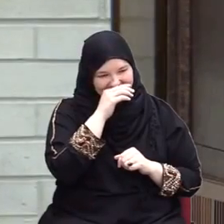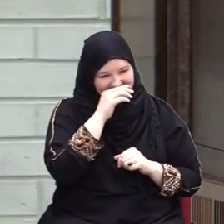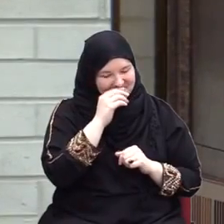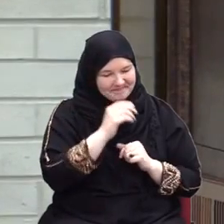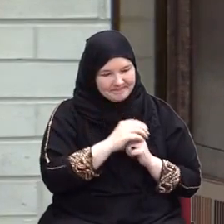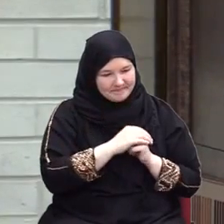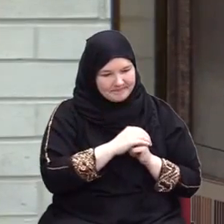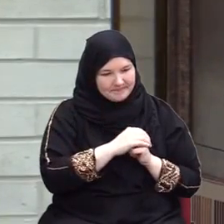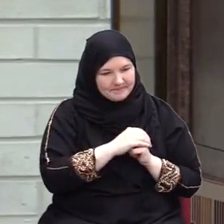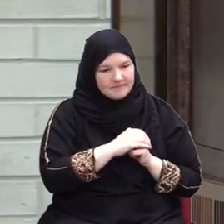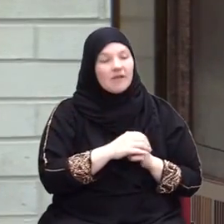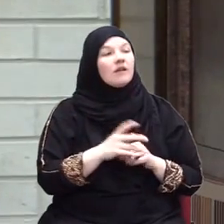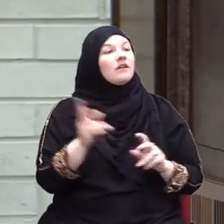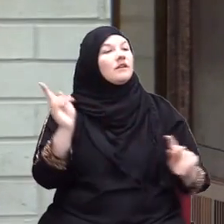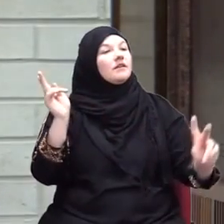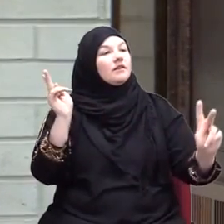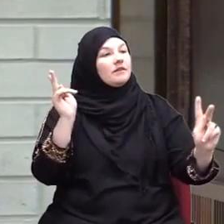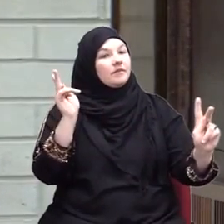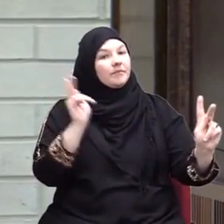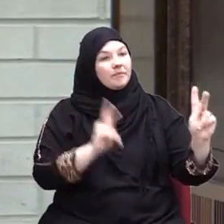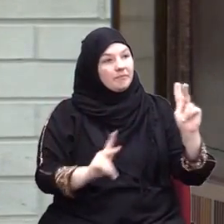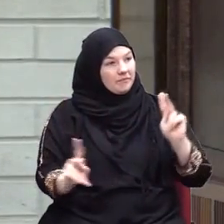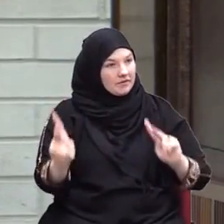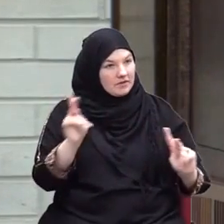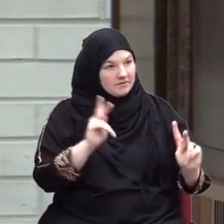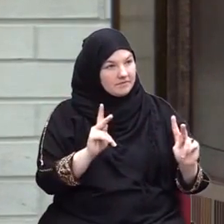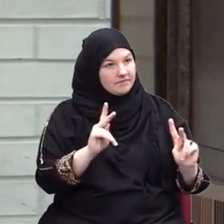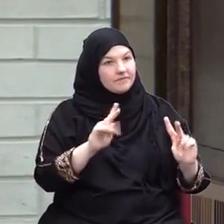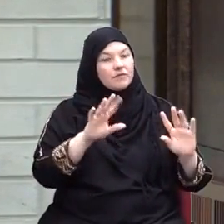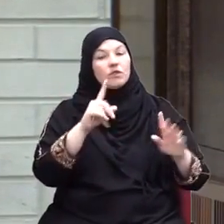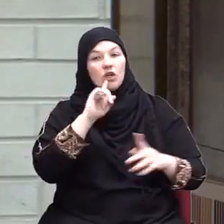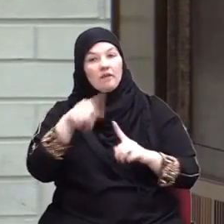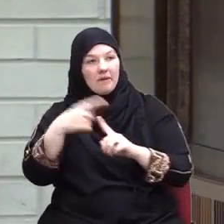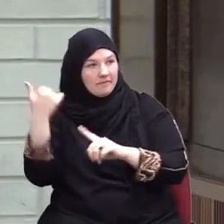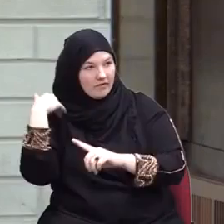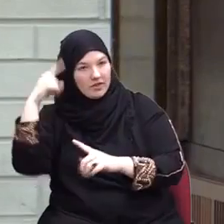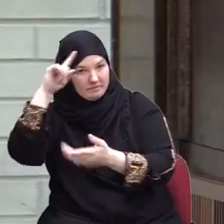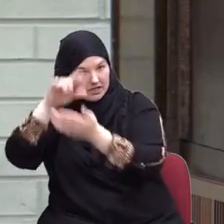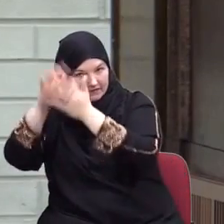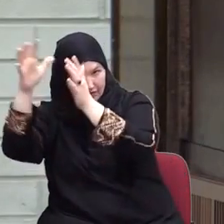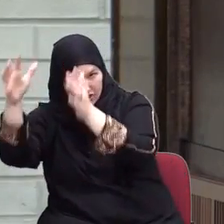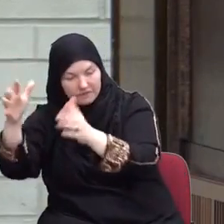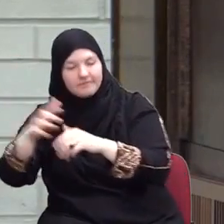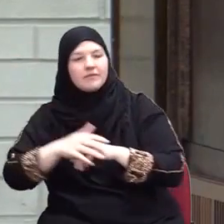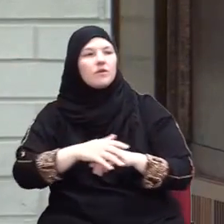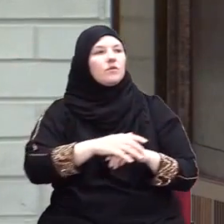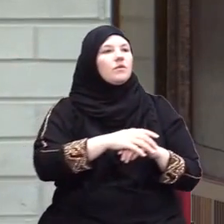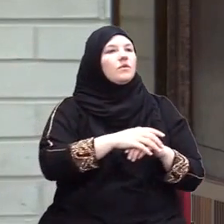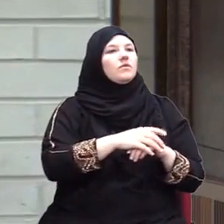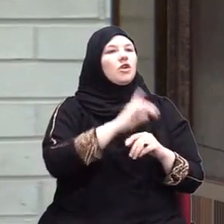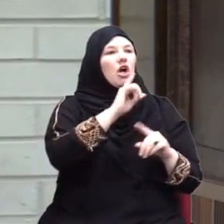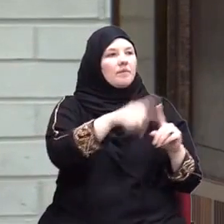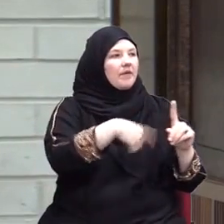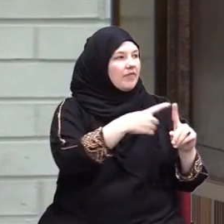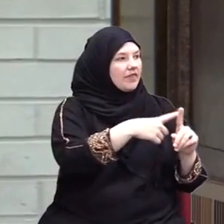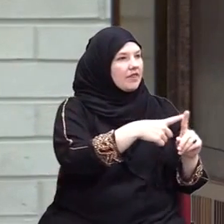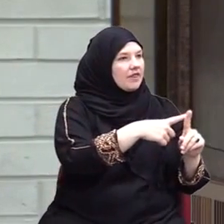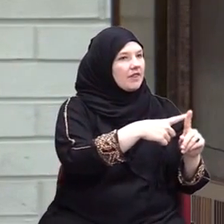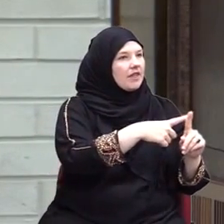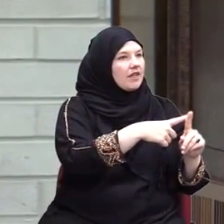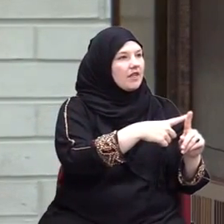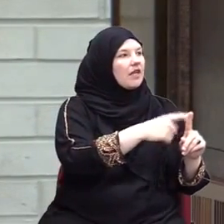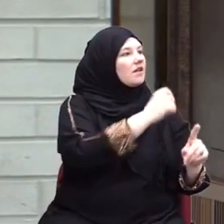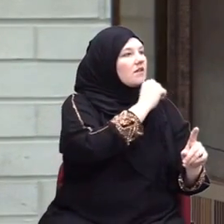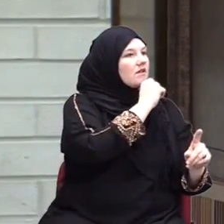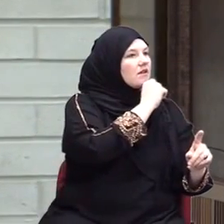of people that we have not spoken about. We spoke about the believers, right? We spoke about the disbelievers. We spoke about